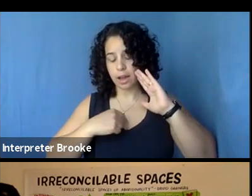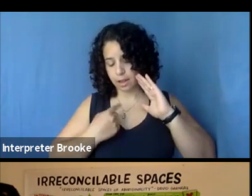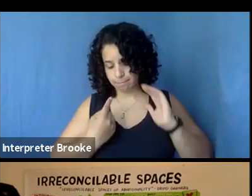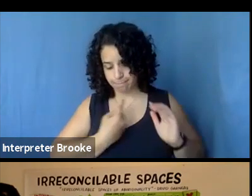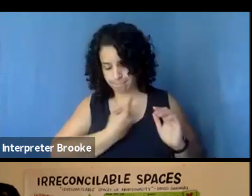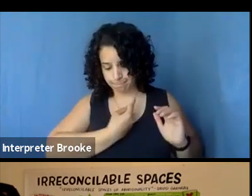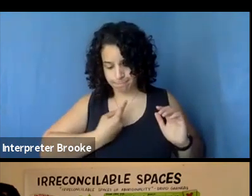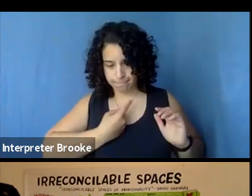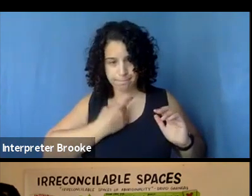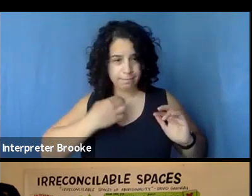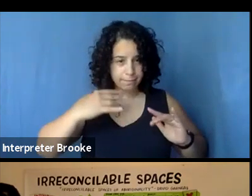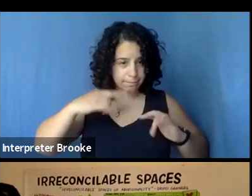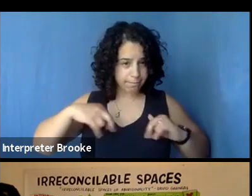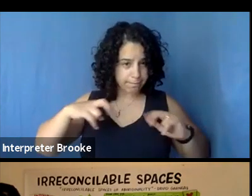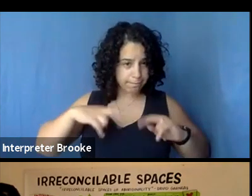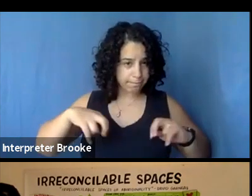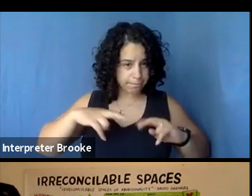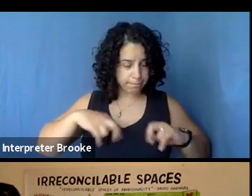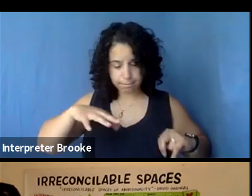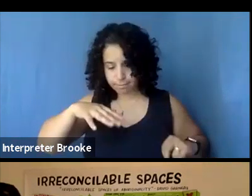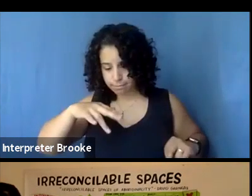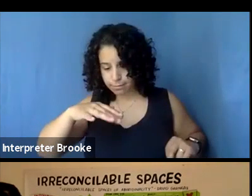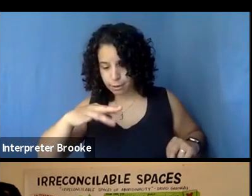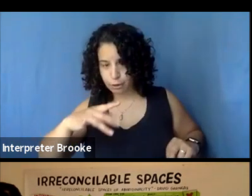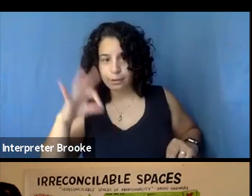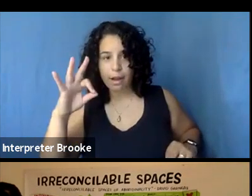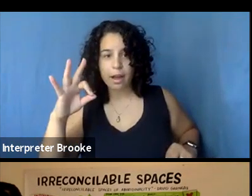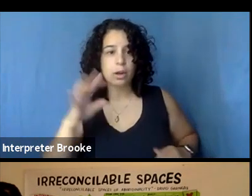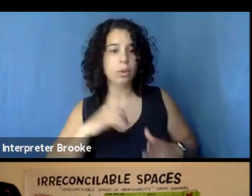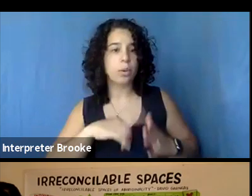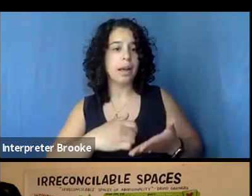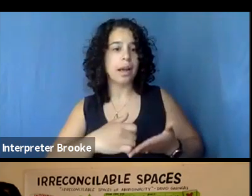down for that stuff, the stuff of creation,